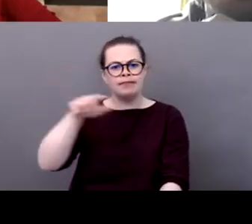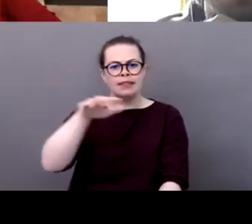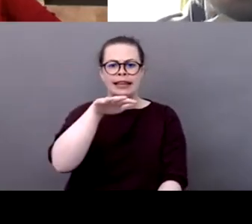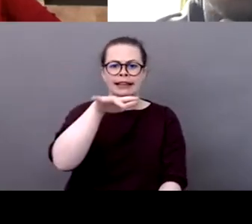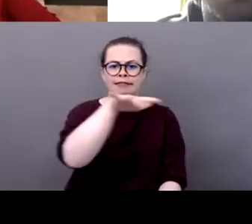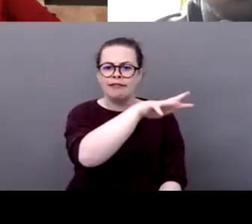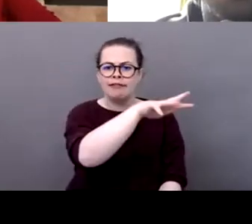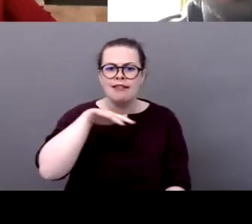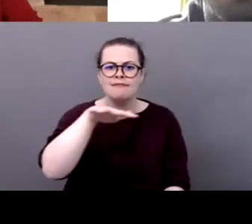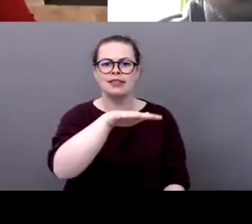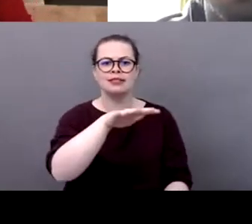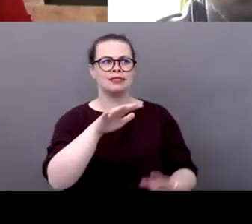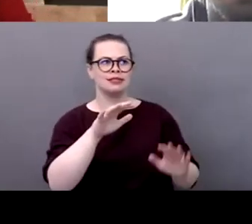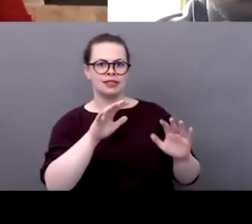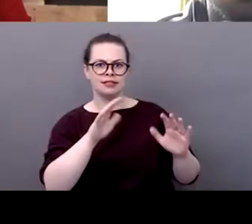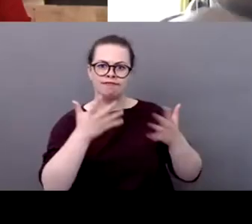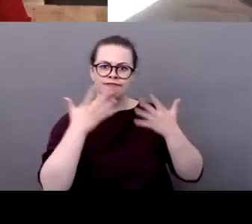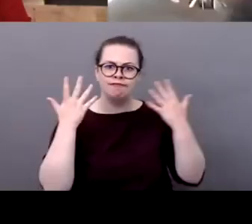minimize this impact. And